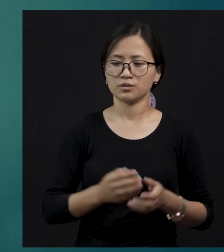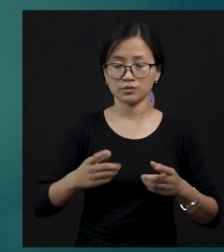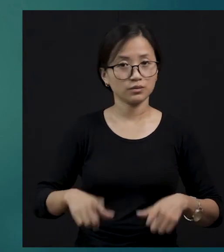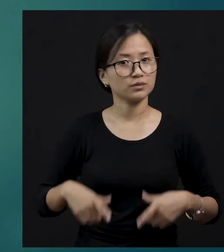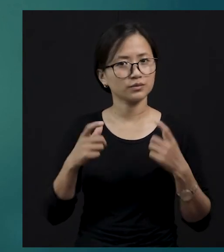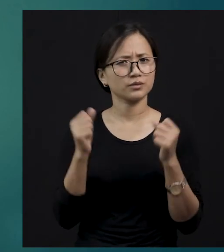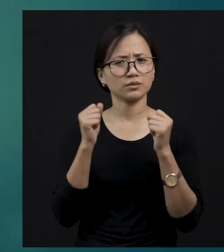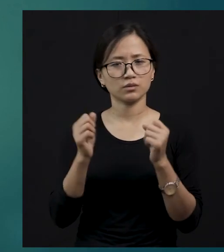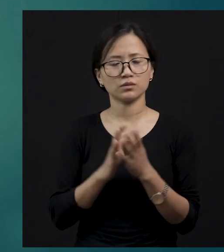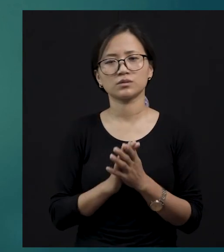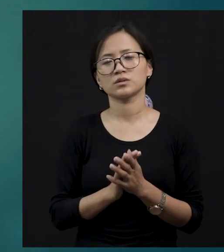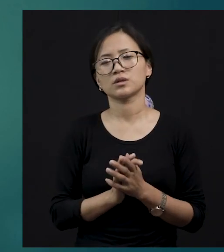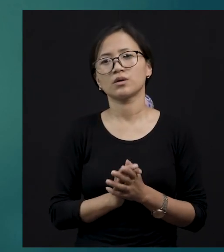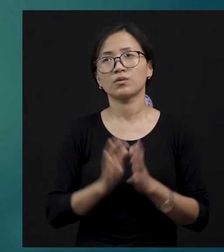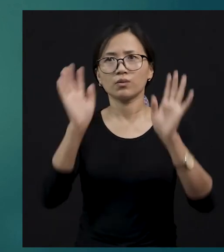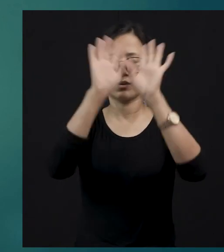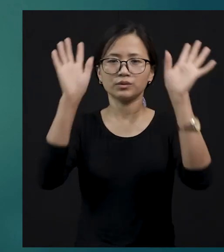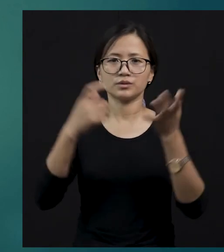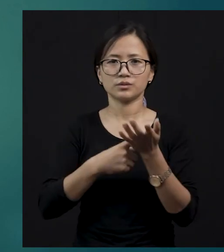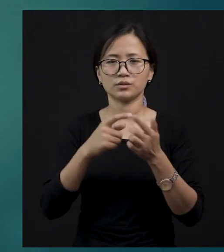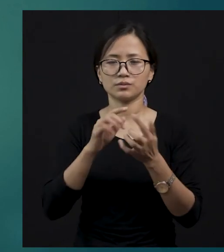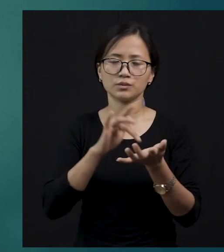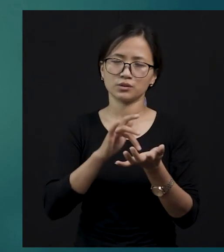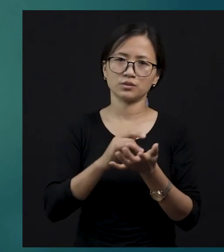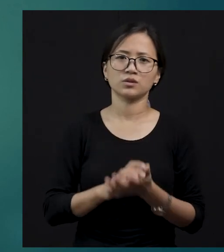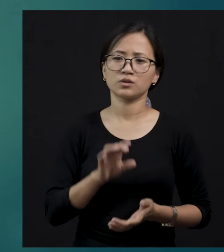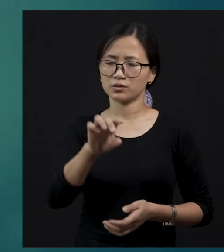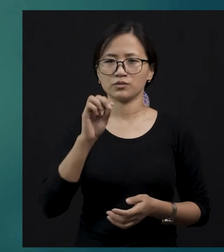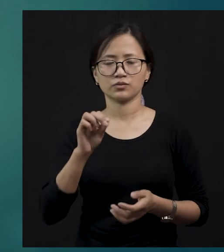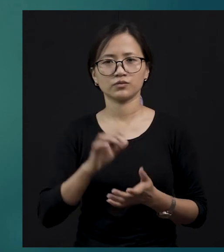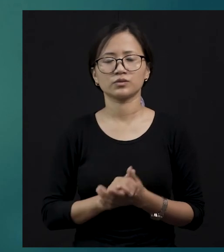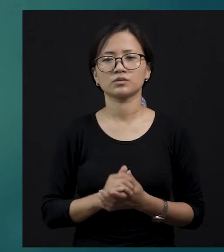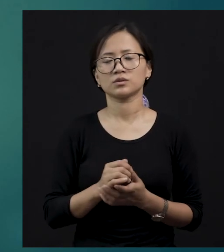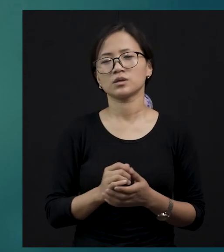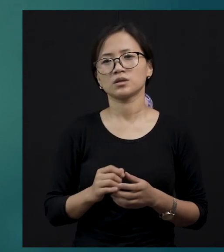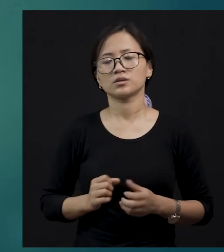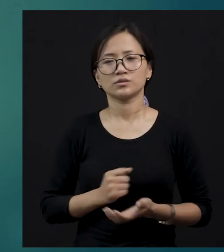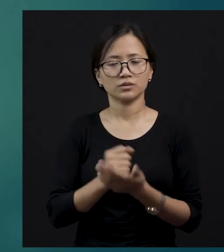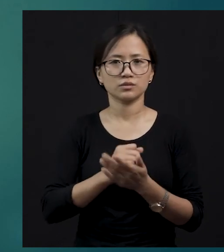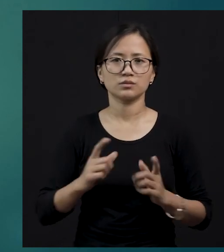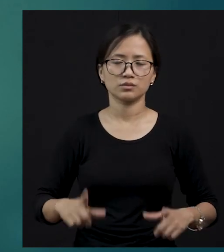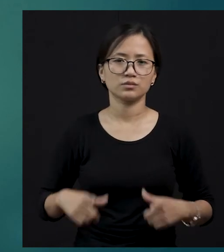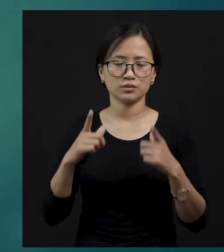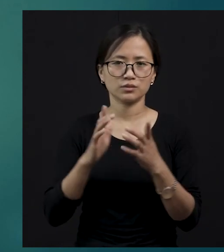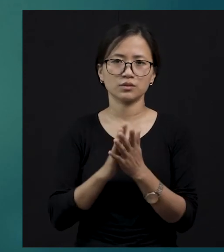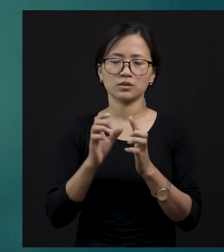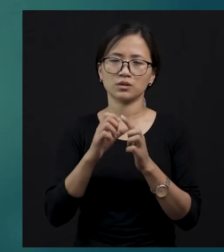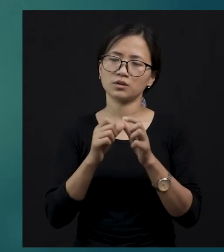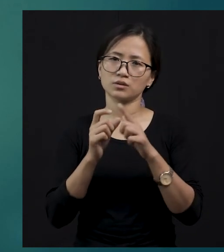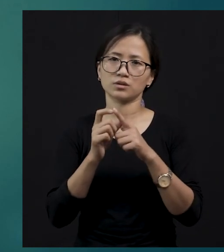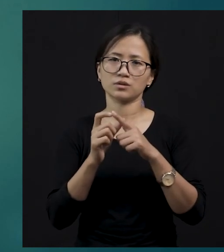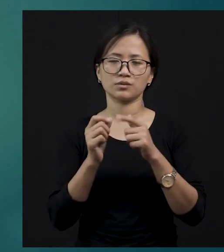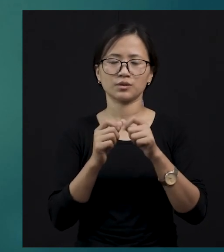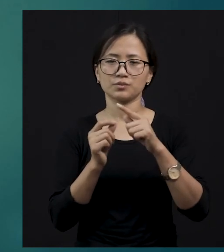living in a cold weather region for so long, you find yourself adapting to it very well. Your body adapts to it, or